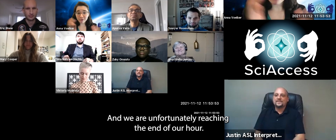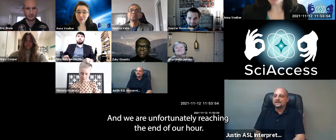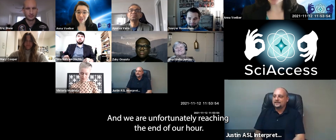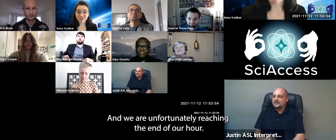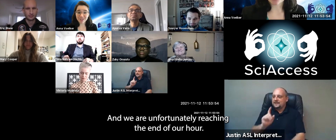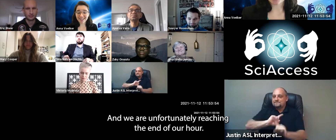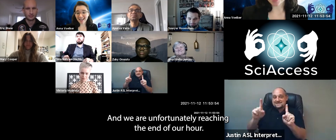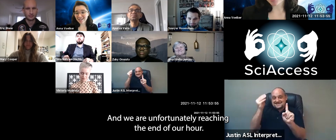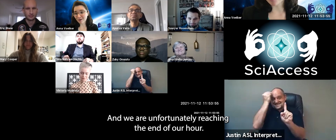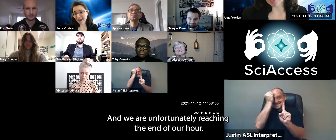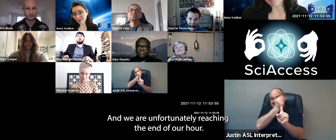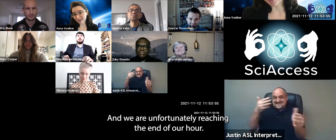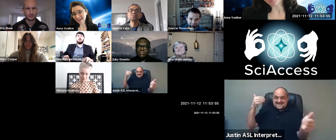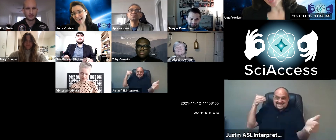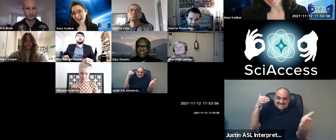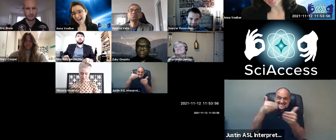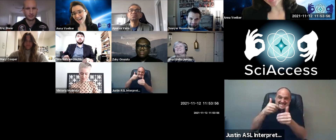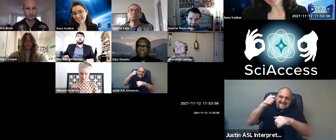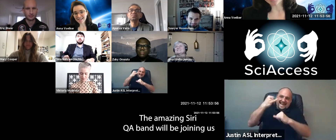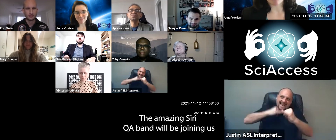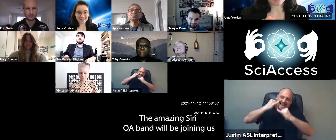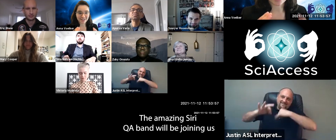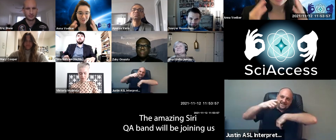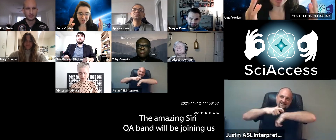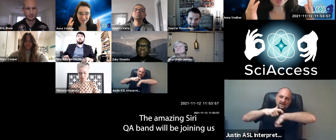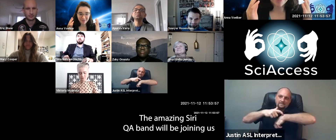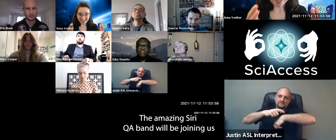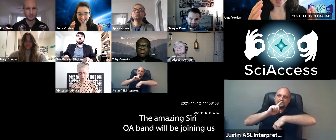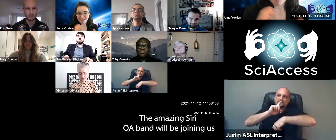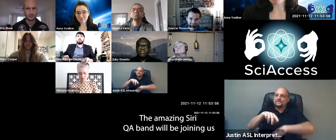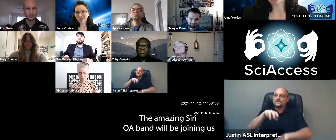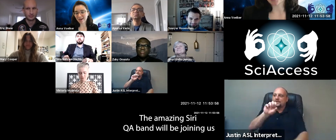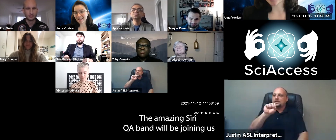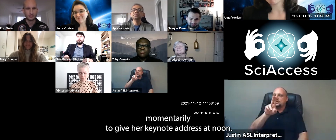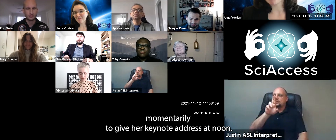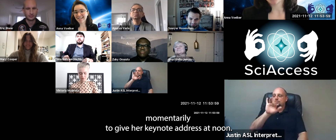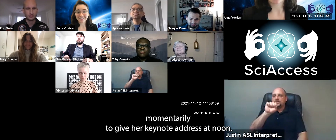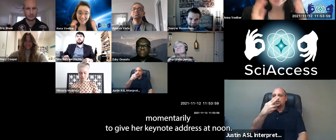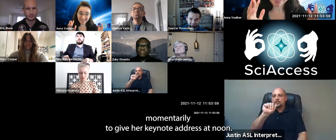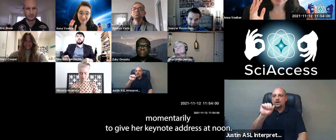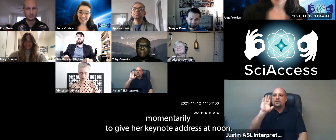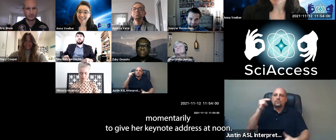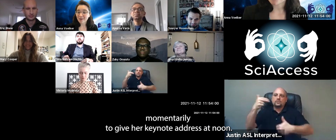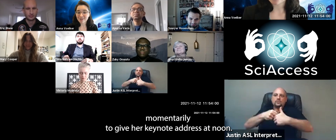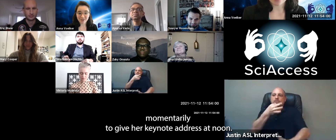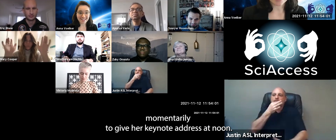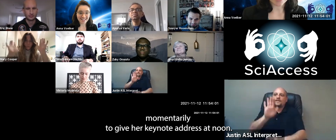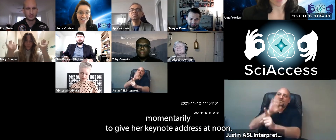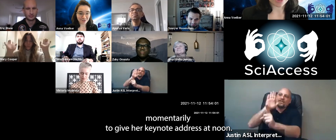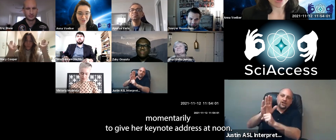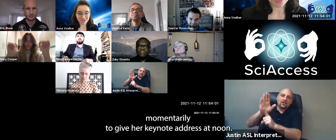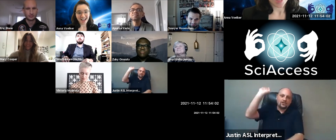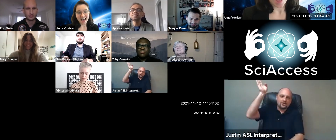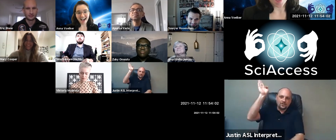are unfortunately reaching the end of our hour. The amazing Sarisha Bandla will be joining us momentarily to give her keynote address